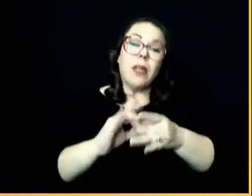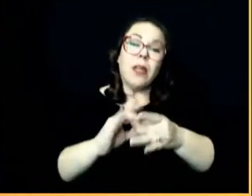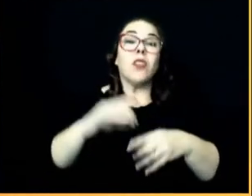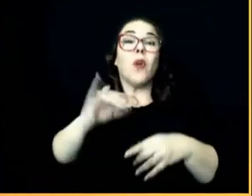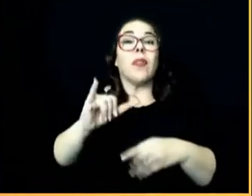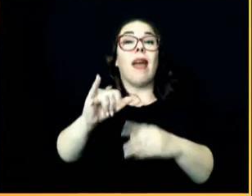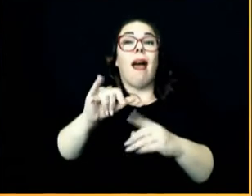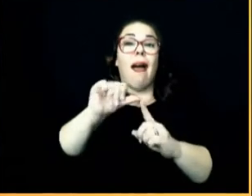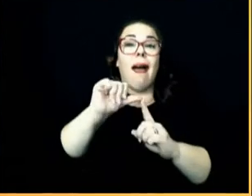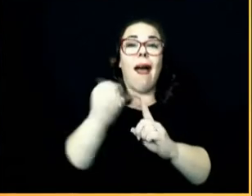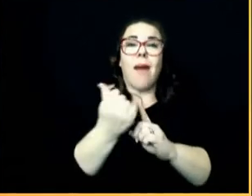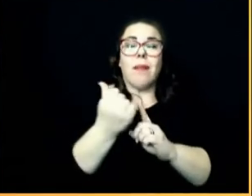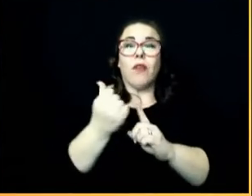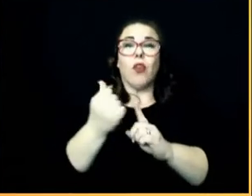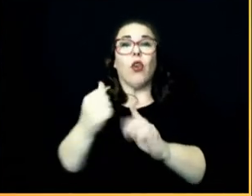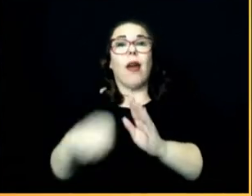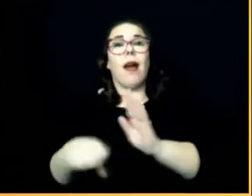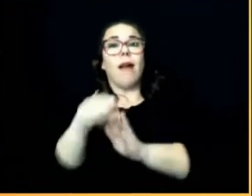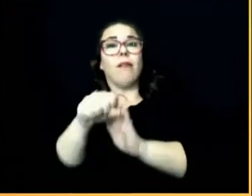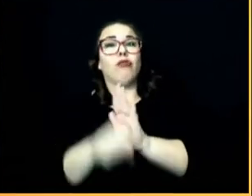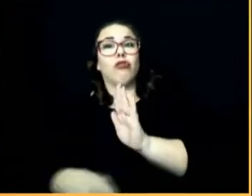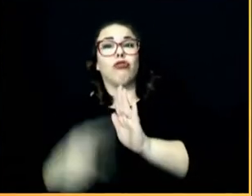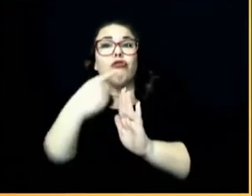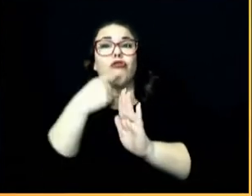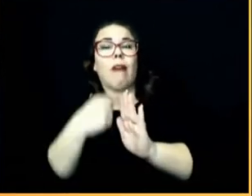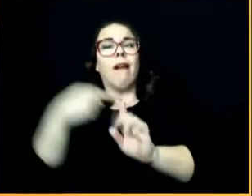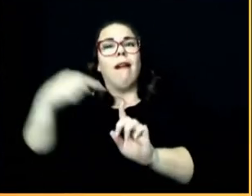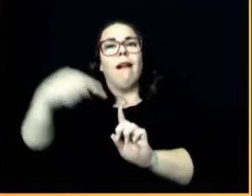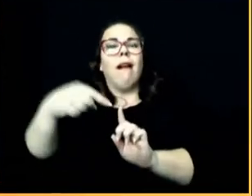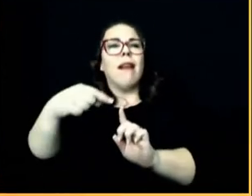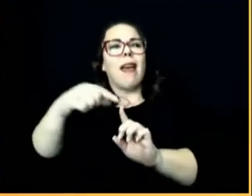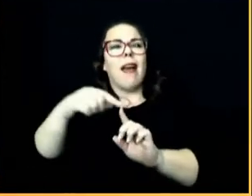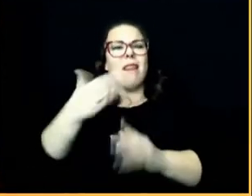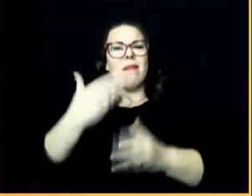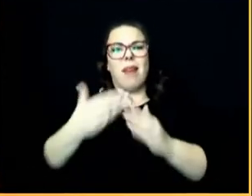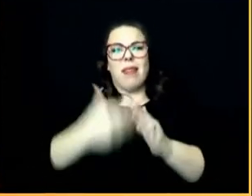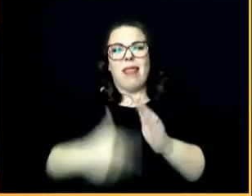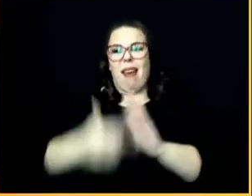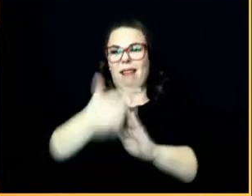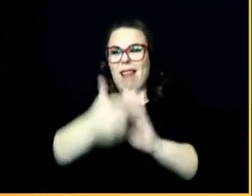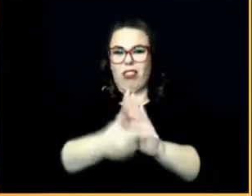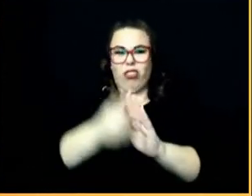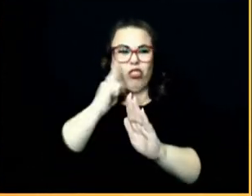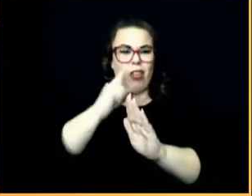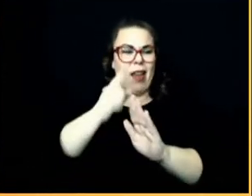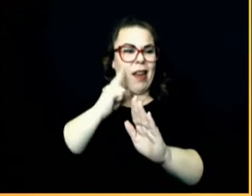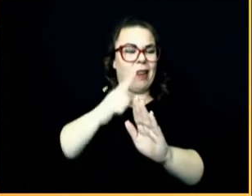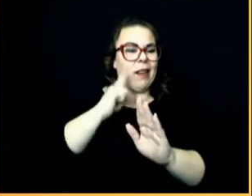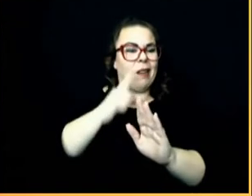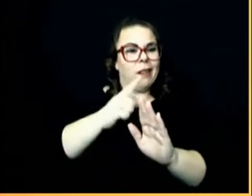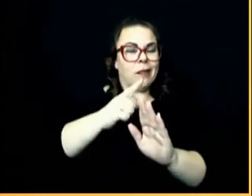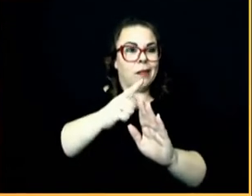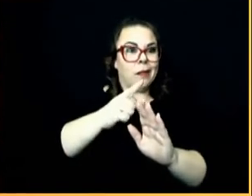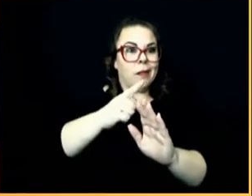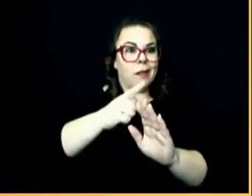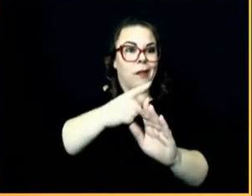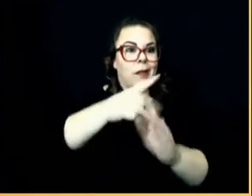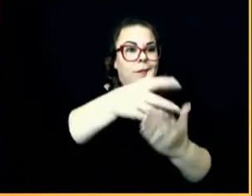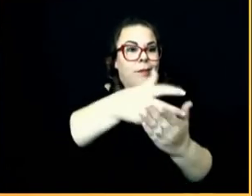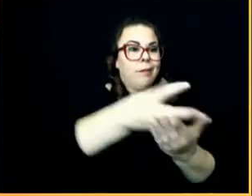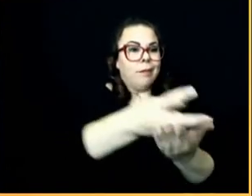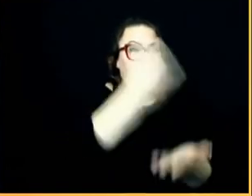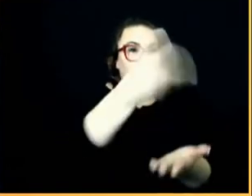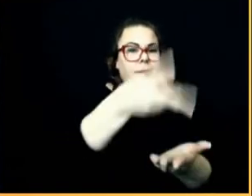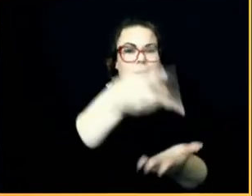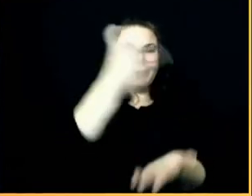where this kind of like onslaught of legislative attacks can kind of band the LGBTQ community together, make people